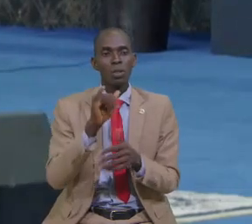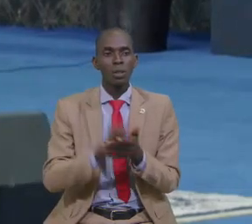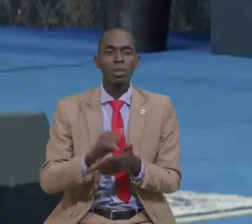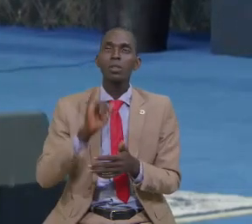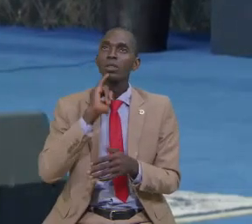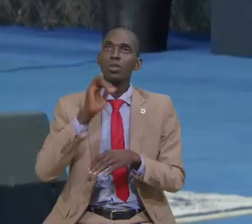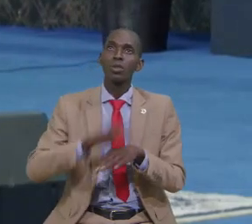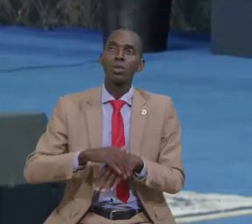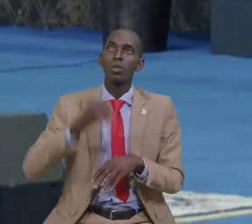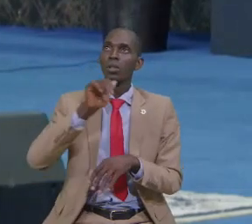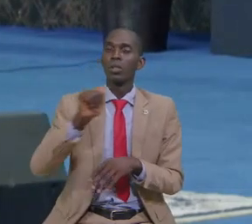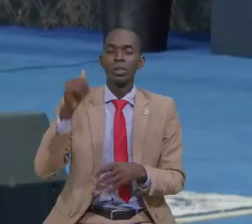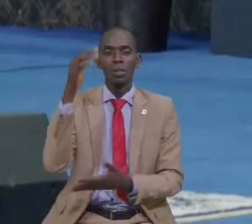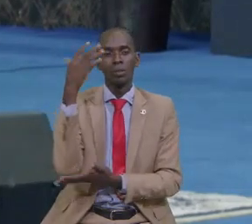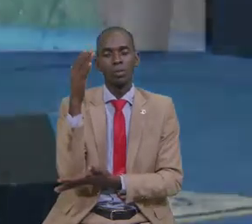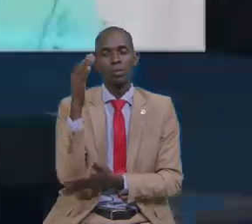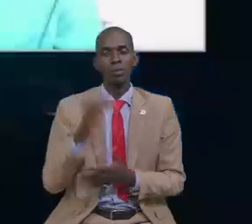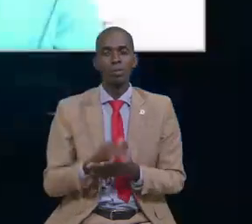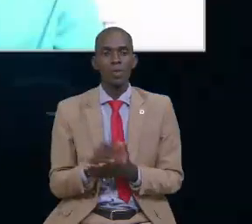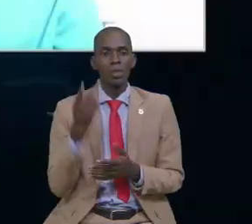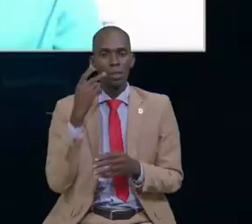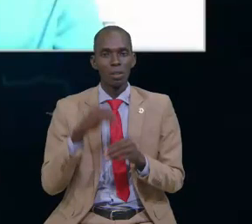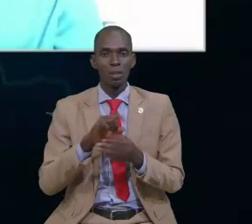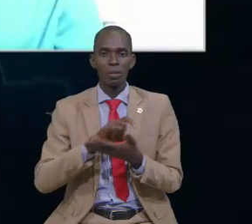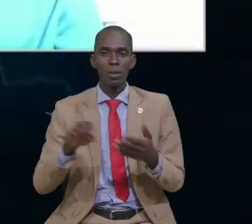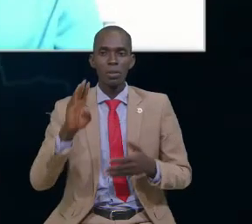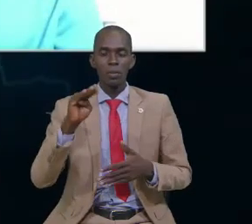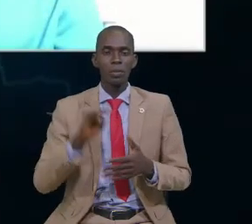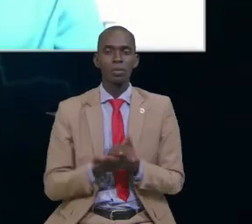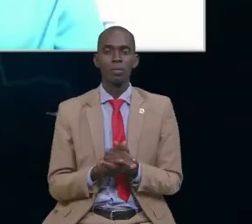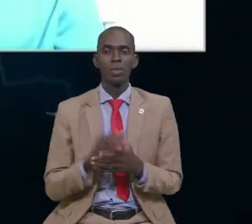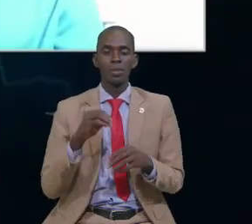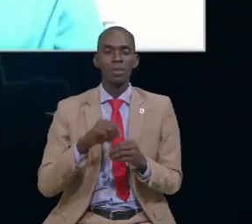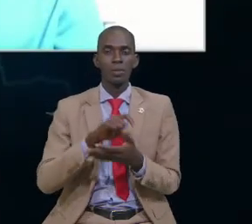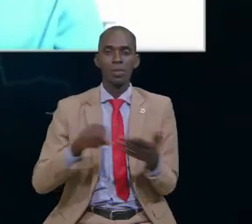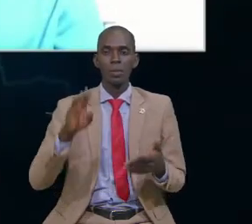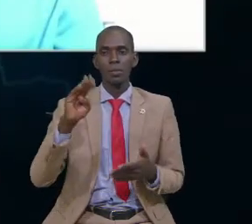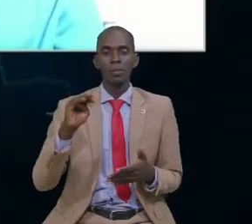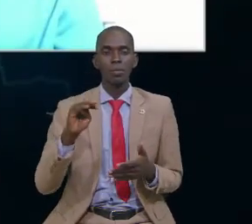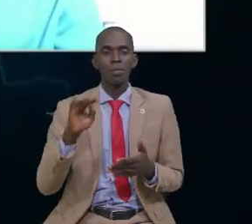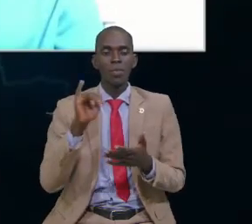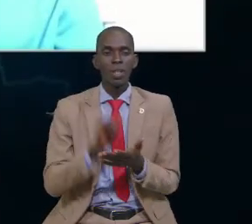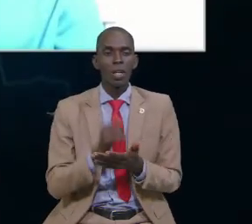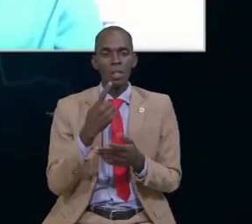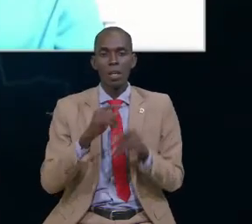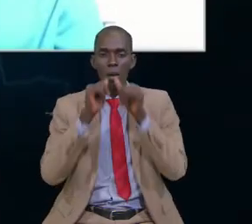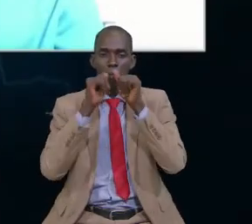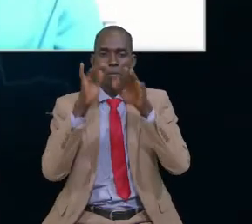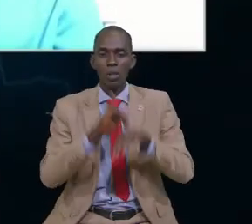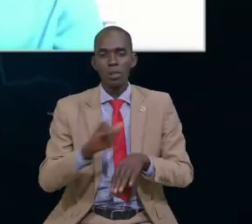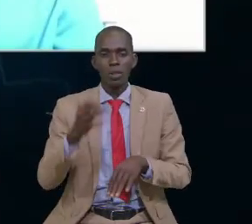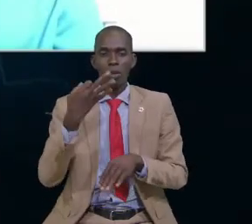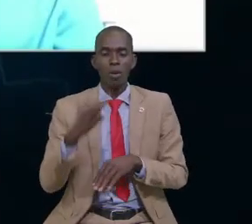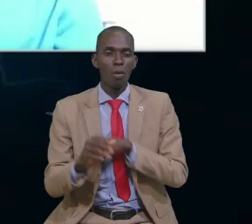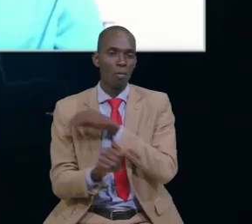a tree look at verse 14 in verse 14 that the blessing of Ibraham